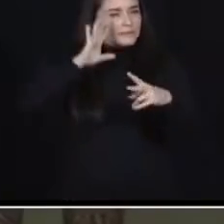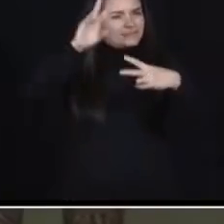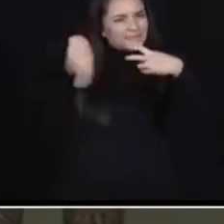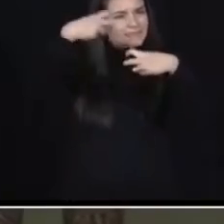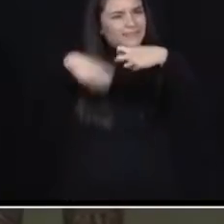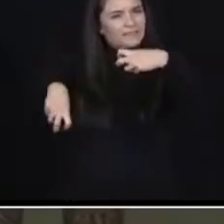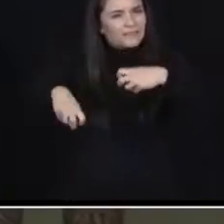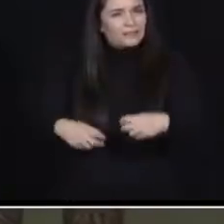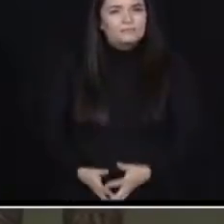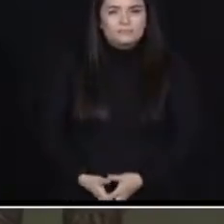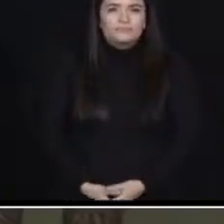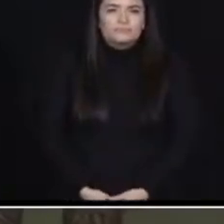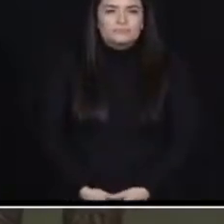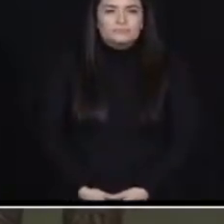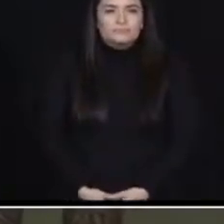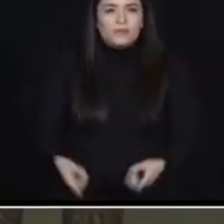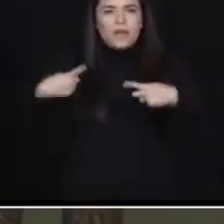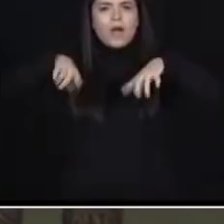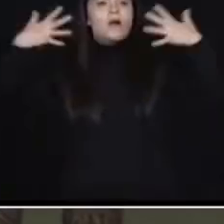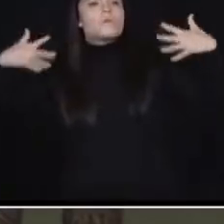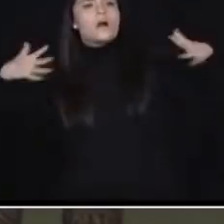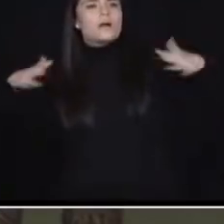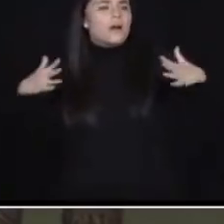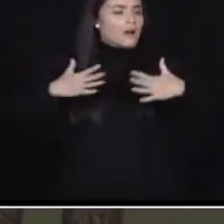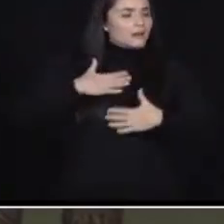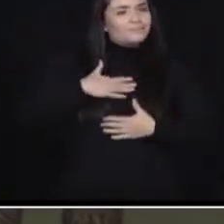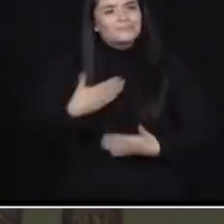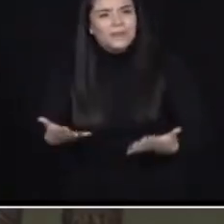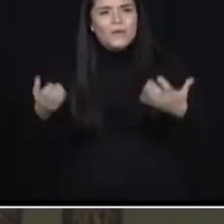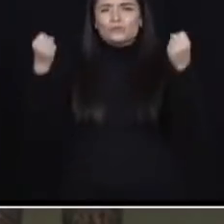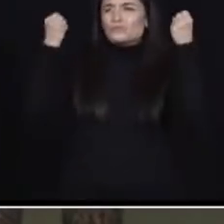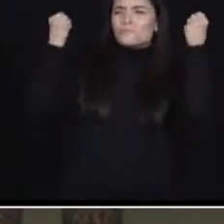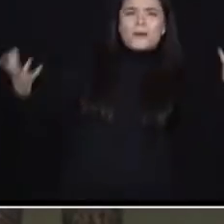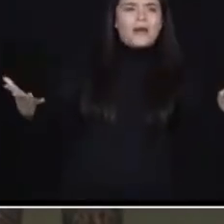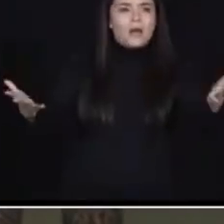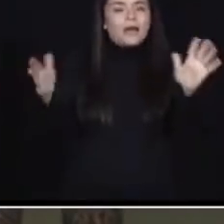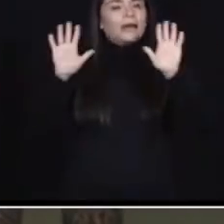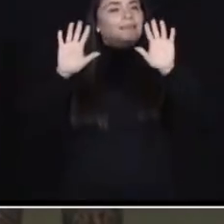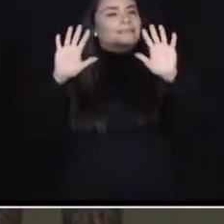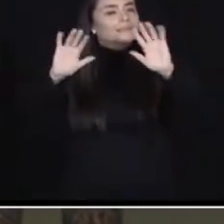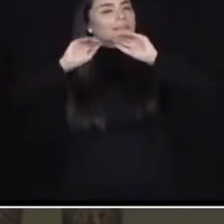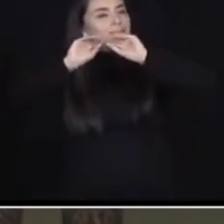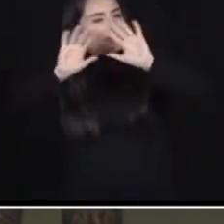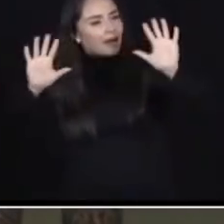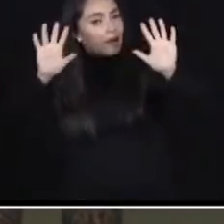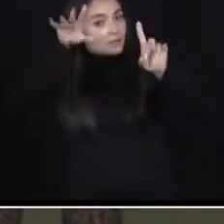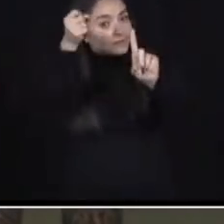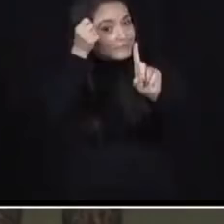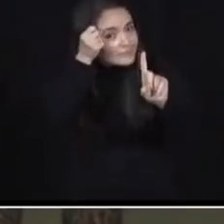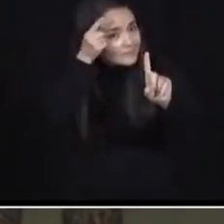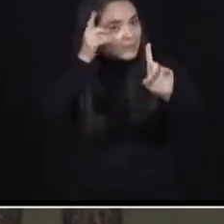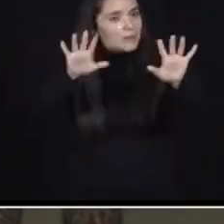already sacrificed so much, but we need to be clear about what's at stake. We're